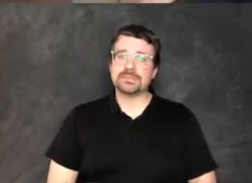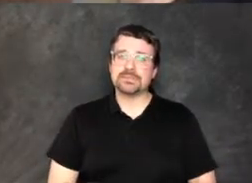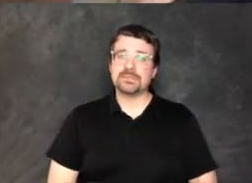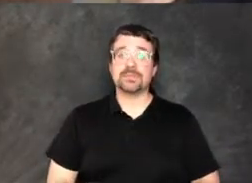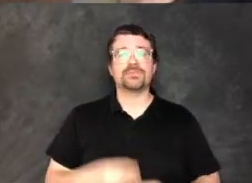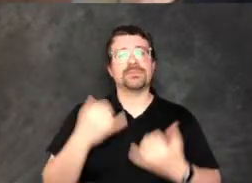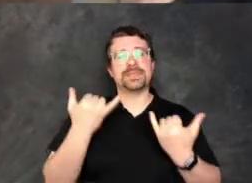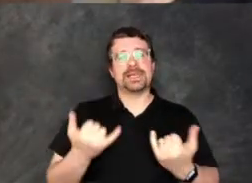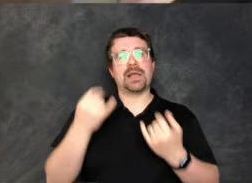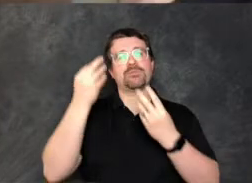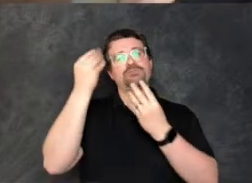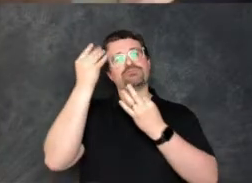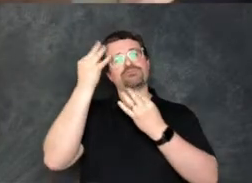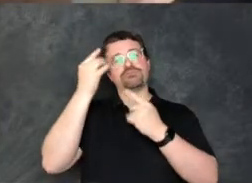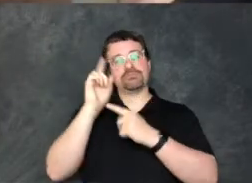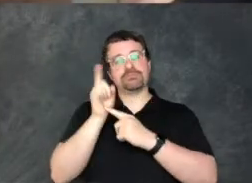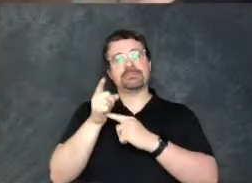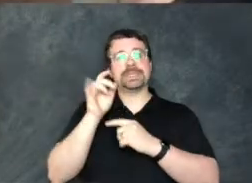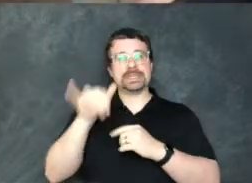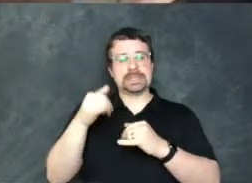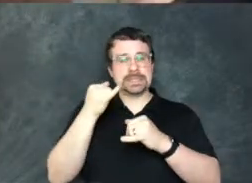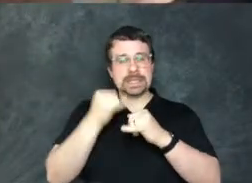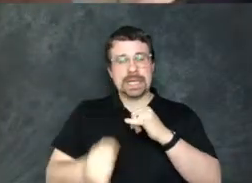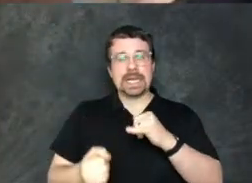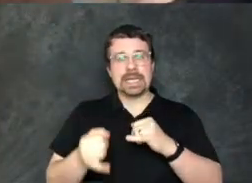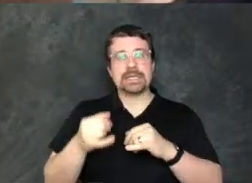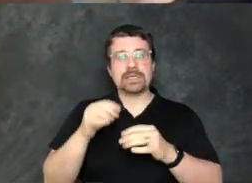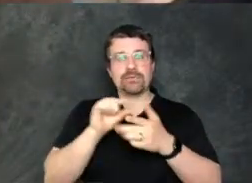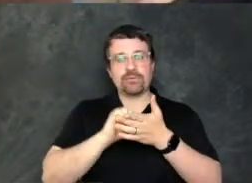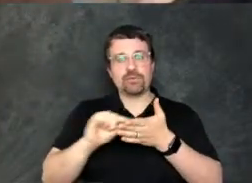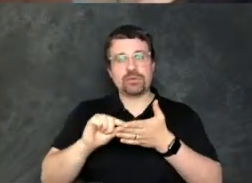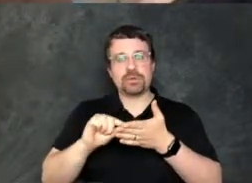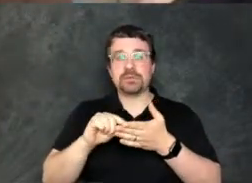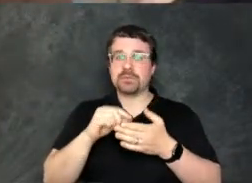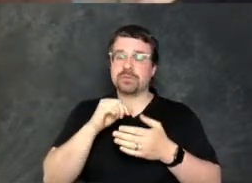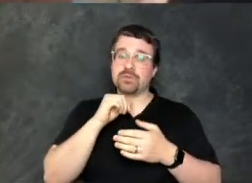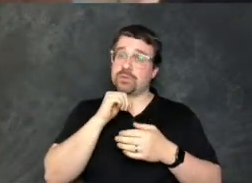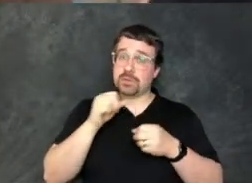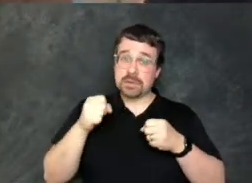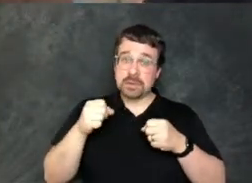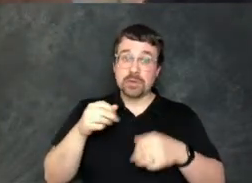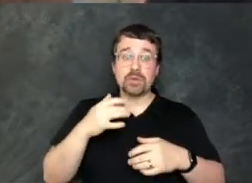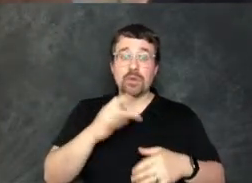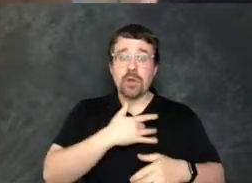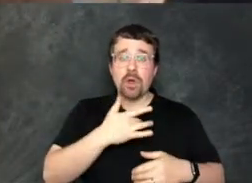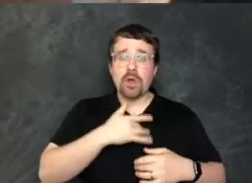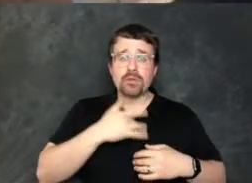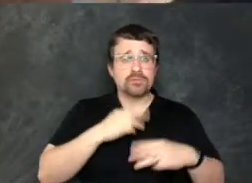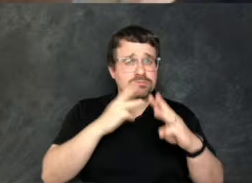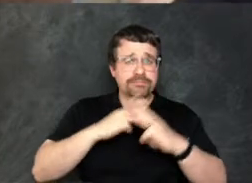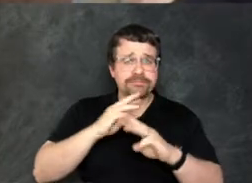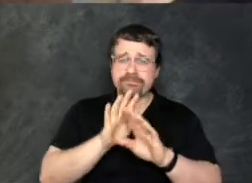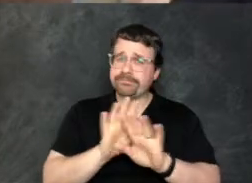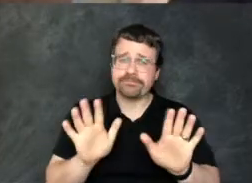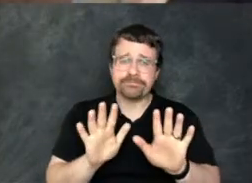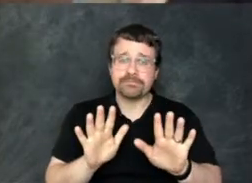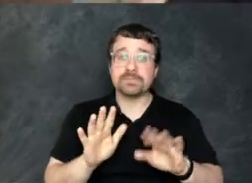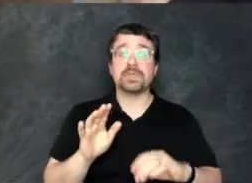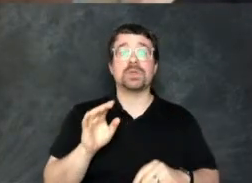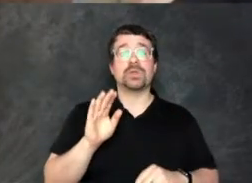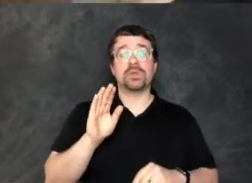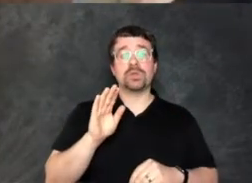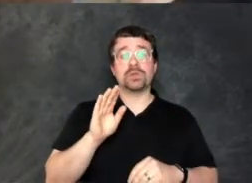today. So let's reflect for a moment on that last verse. Do not let your hearts